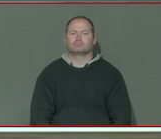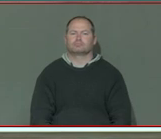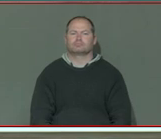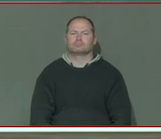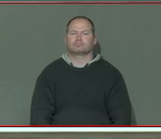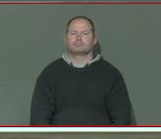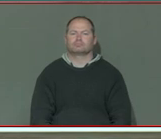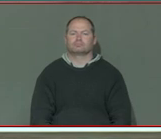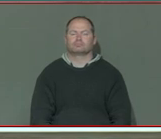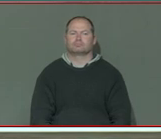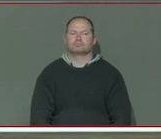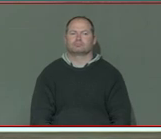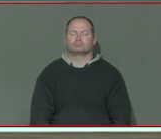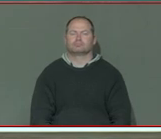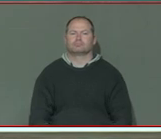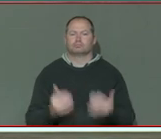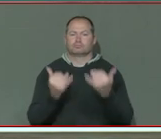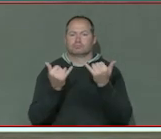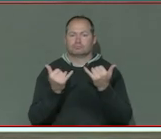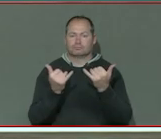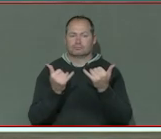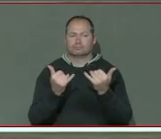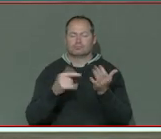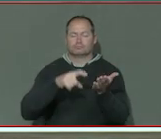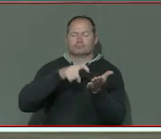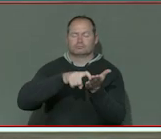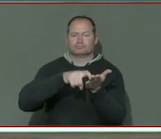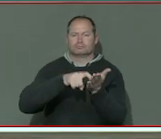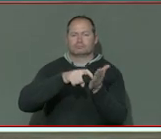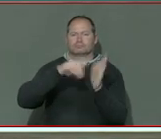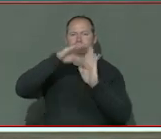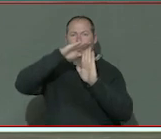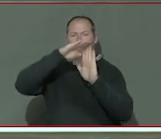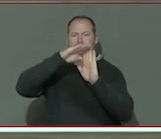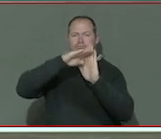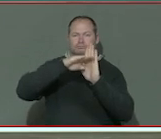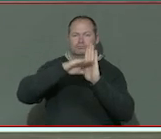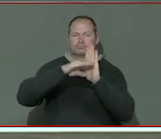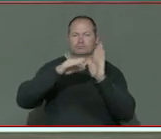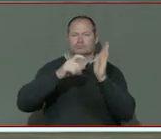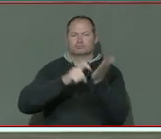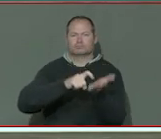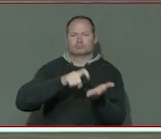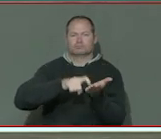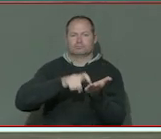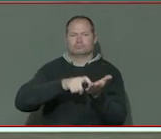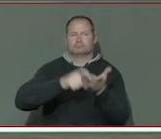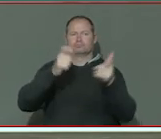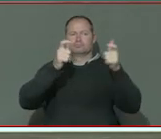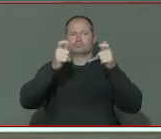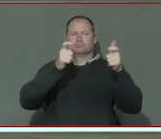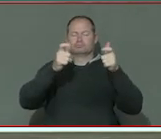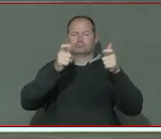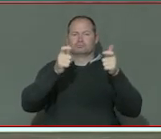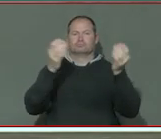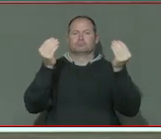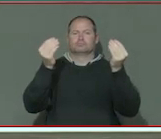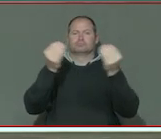if we then look at our debtors list, our debtors control, that total should